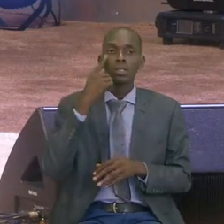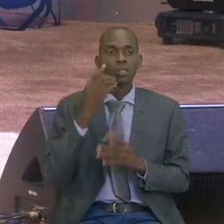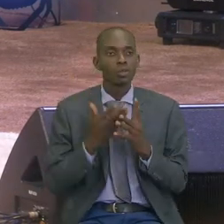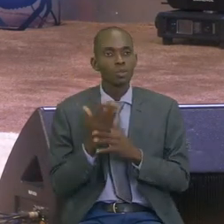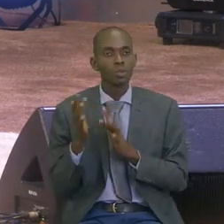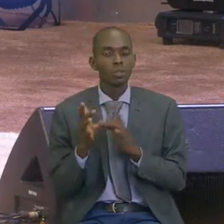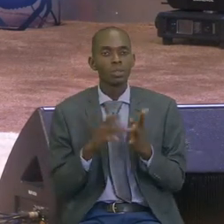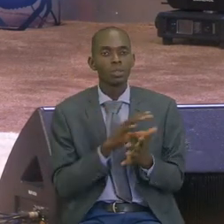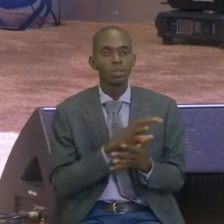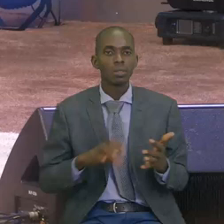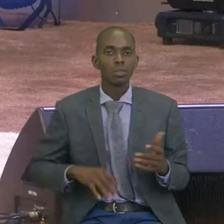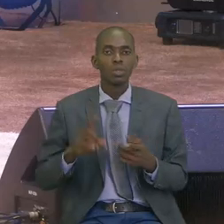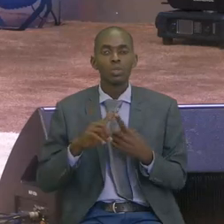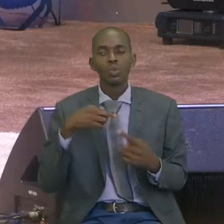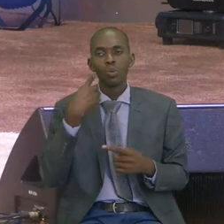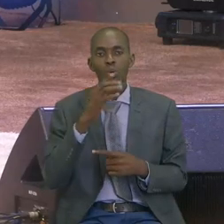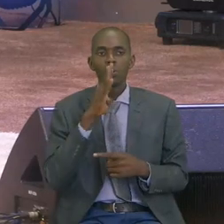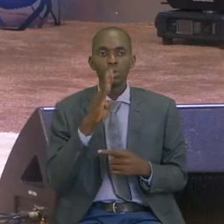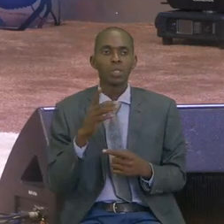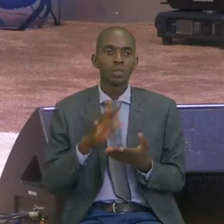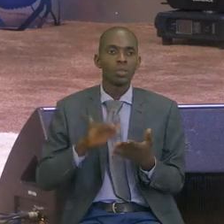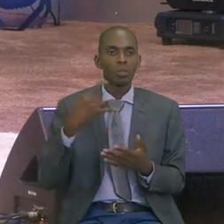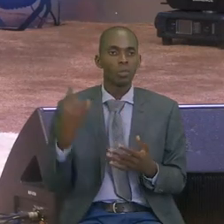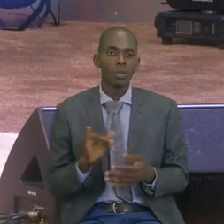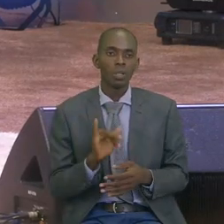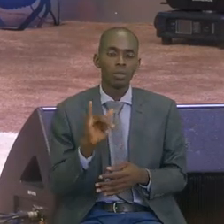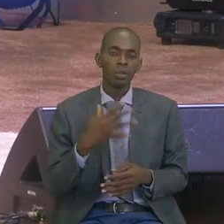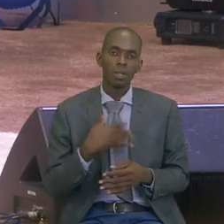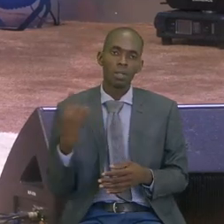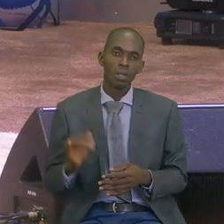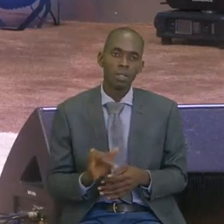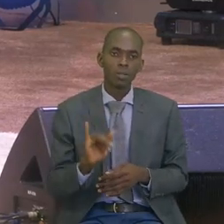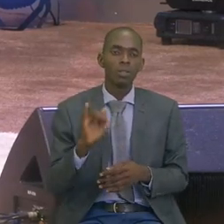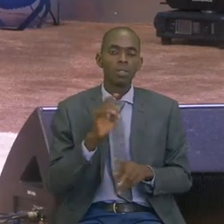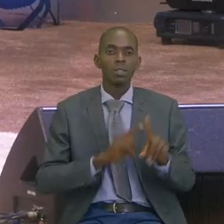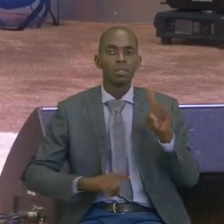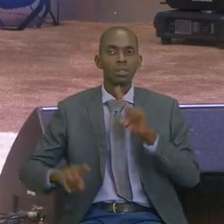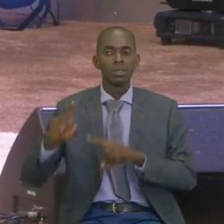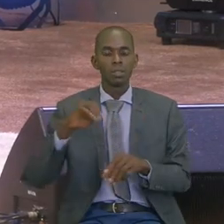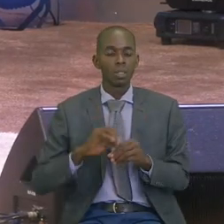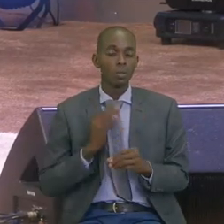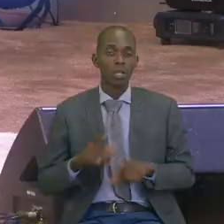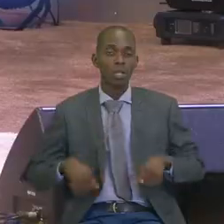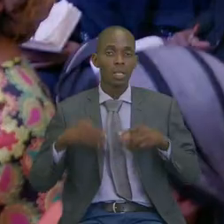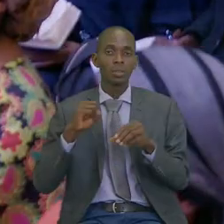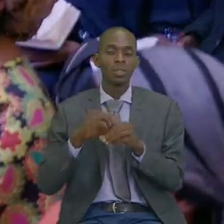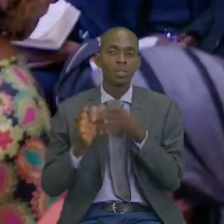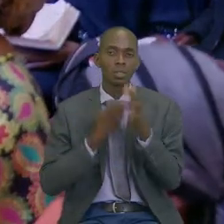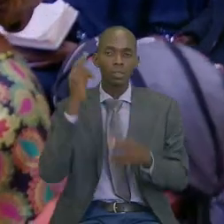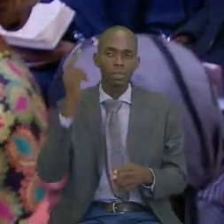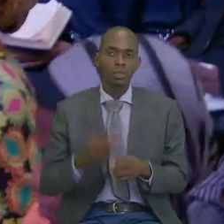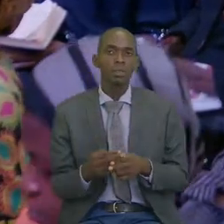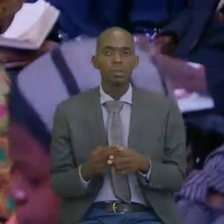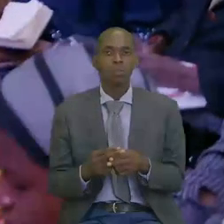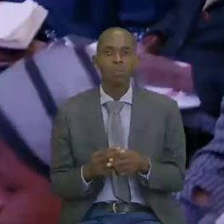Jesus Christ, to whom be glory forever and ever in our lives, in Jesus' name.